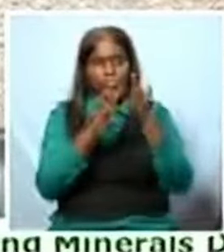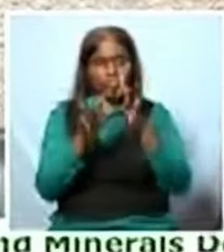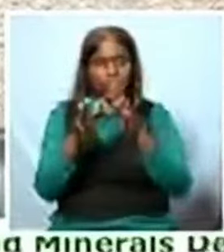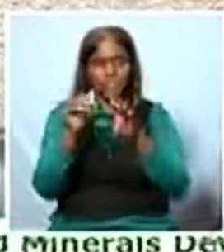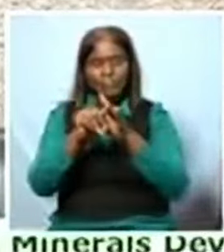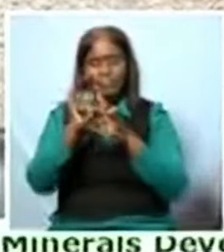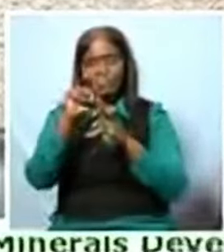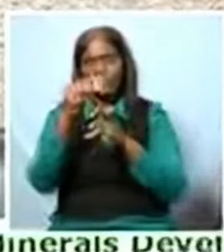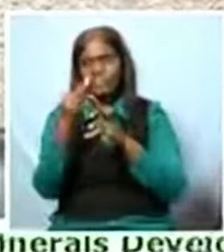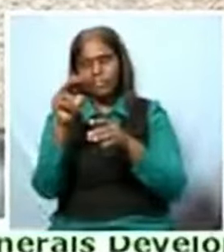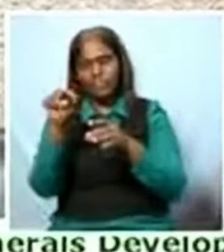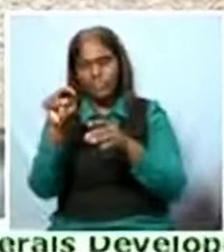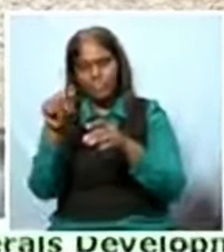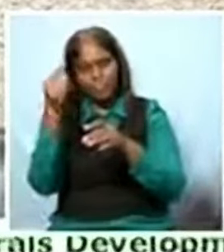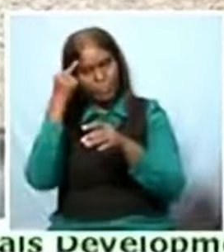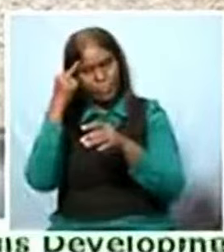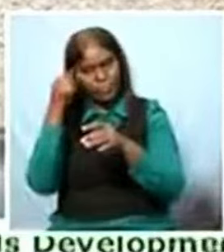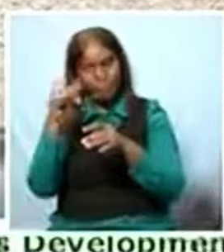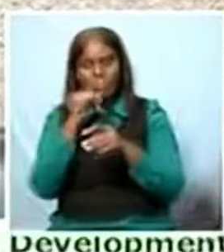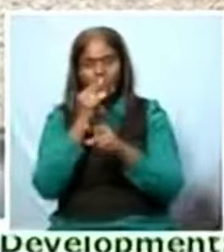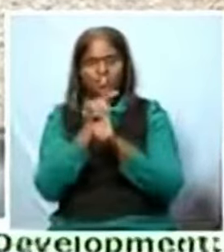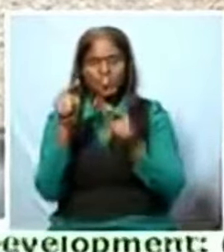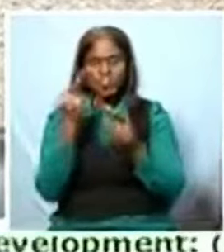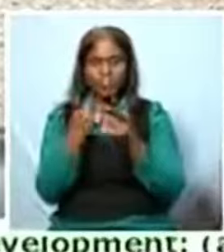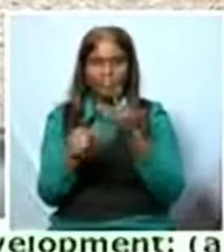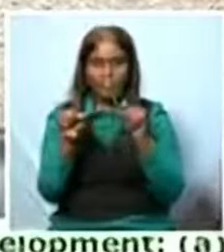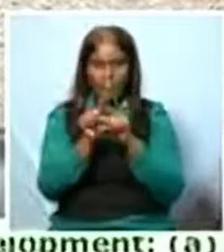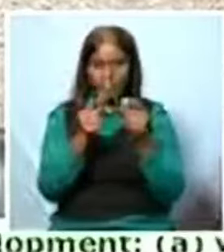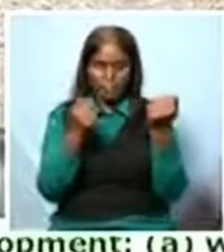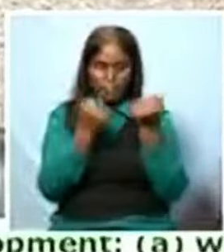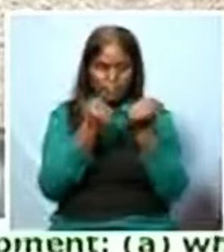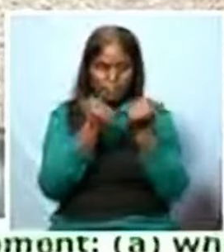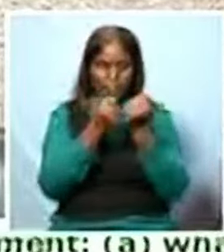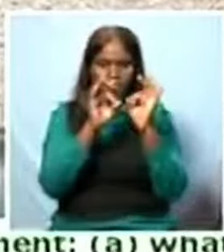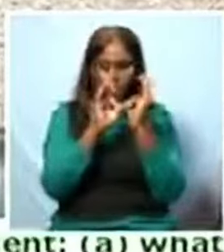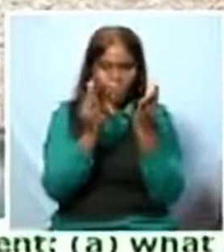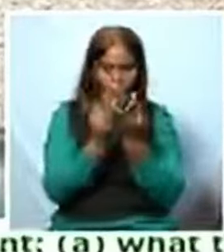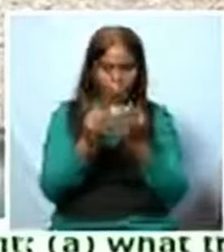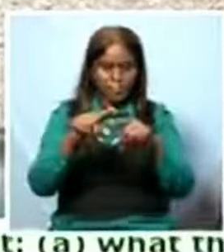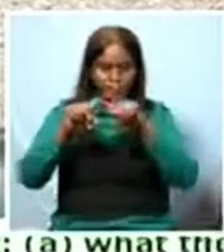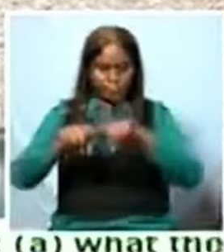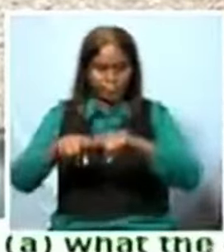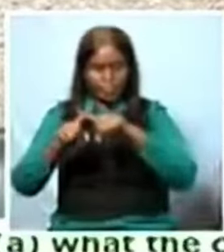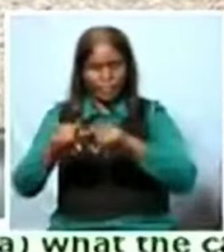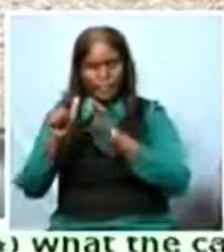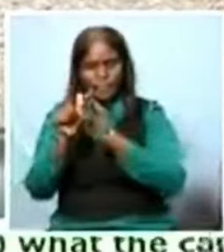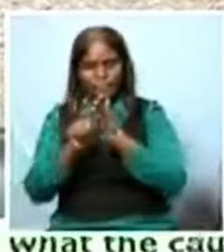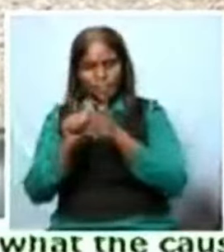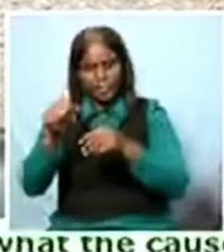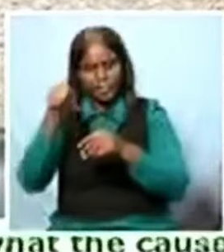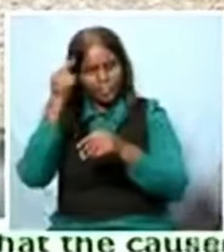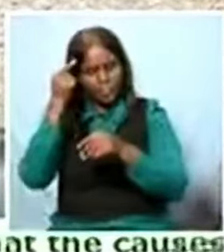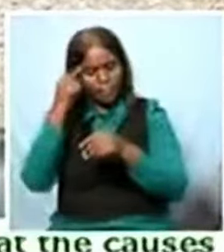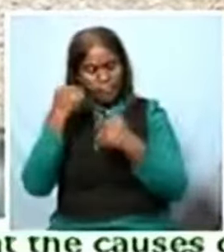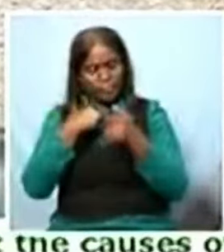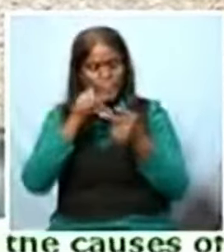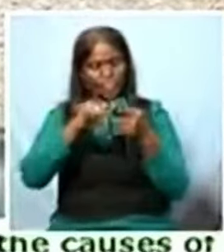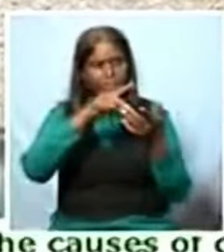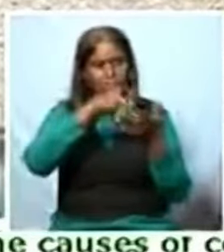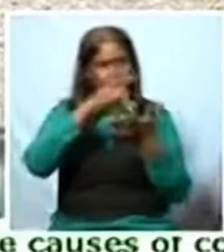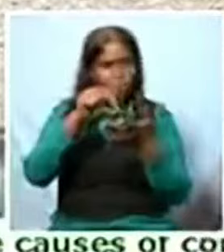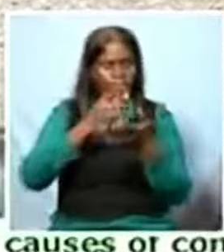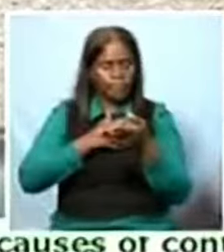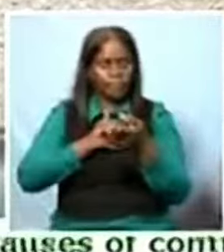Dola Road, the government did not just support the families based on the law. The government had to pay, if I remember, I